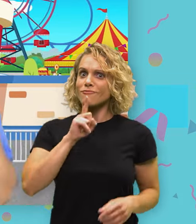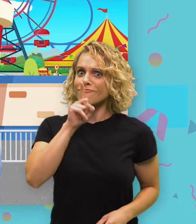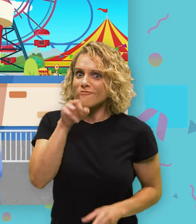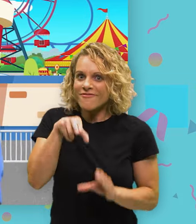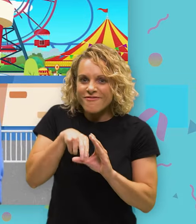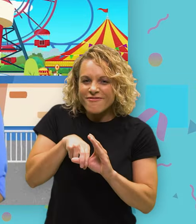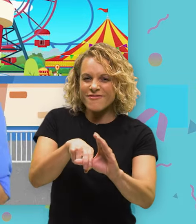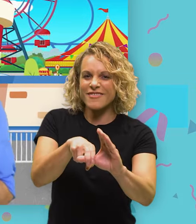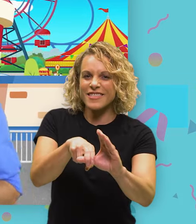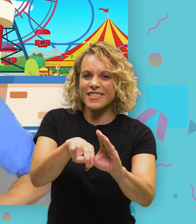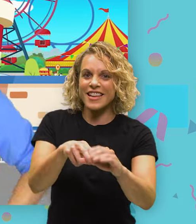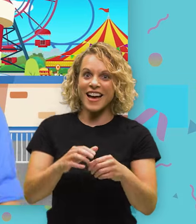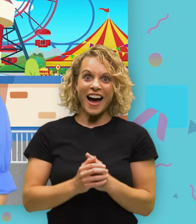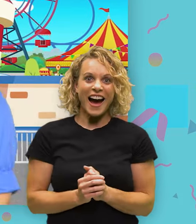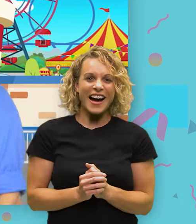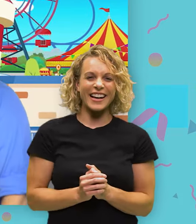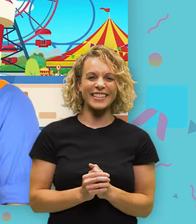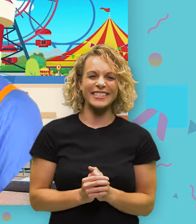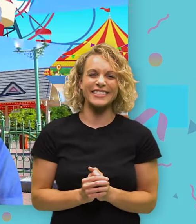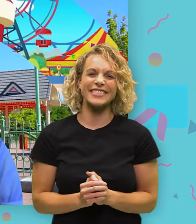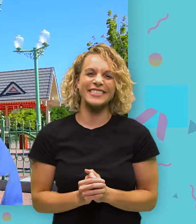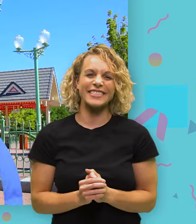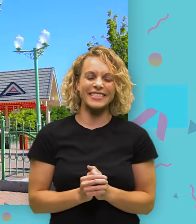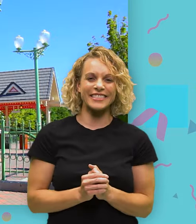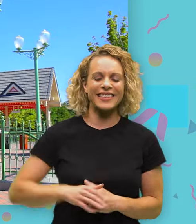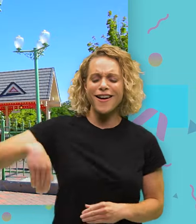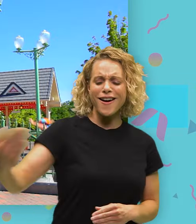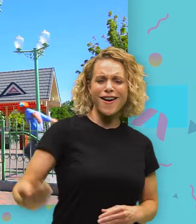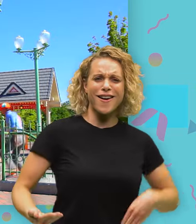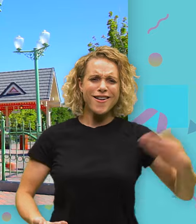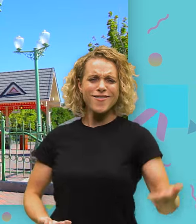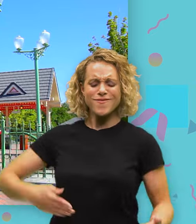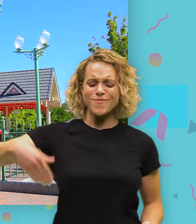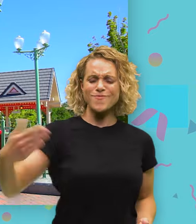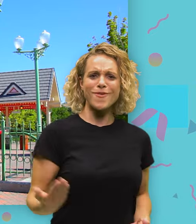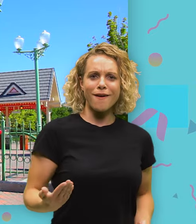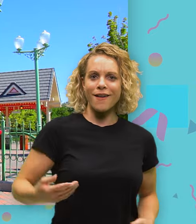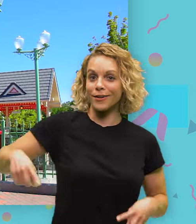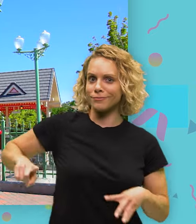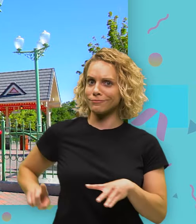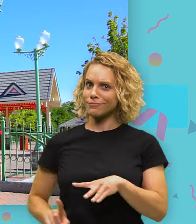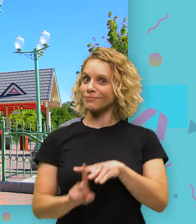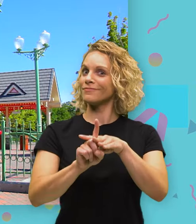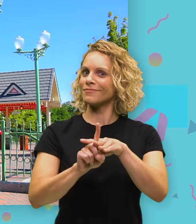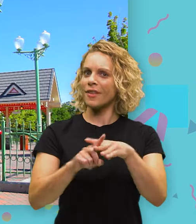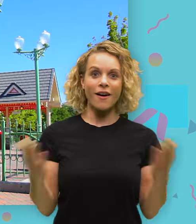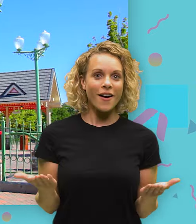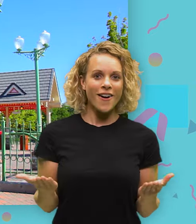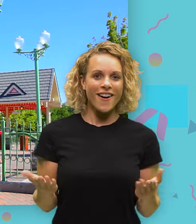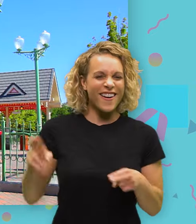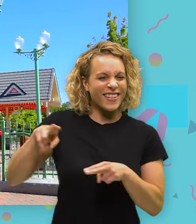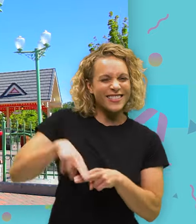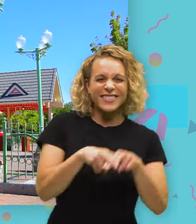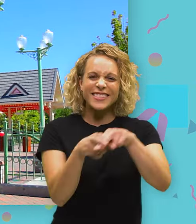with real rides. Yeah! Welcome, welcome, welcome! Step right up